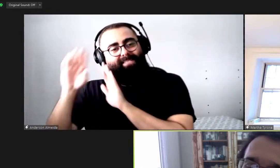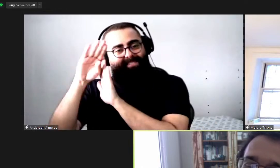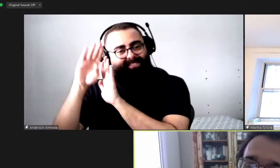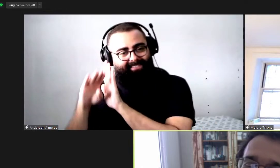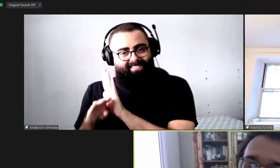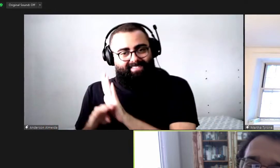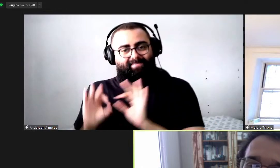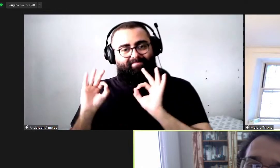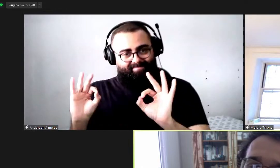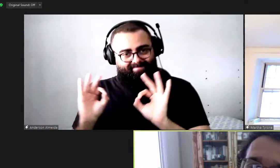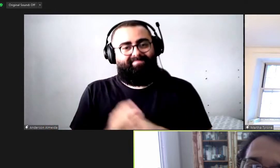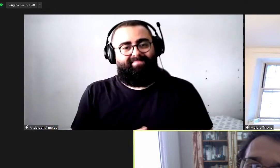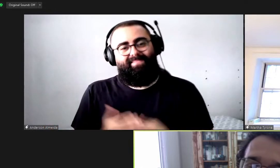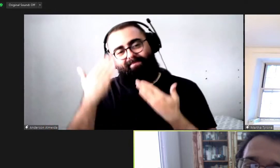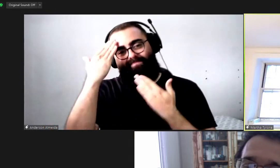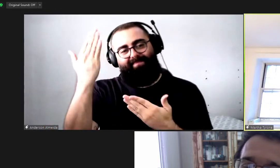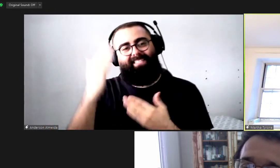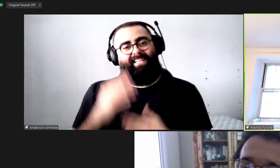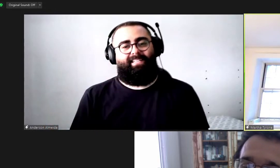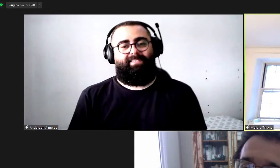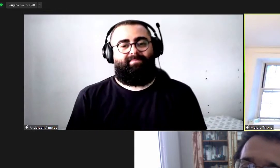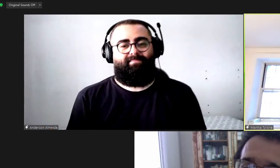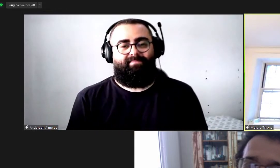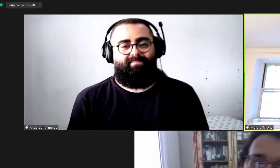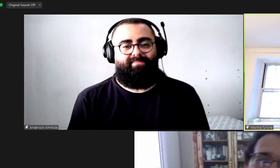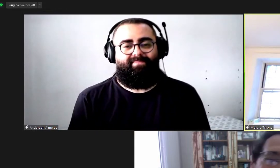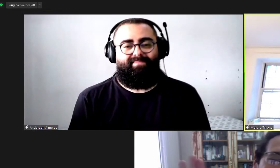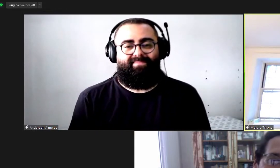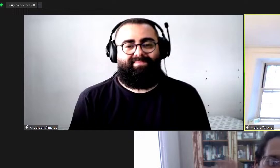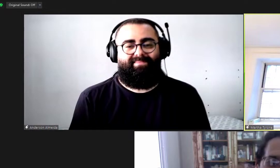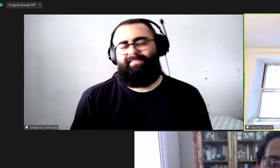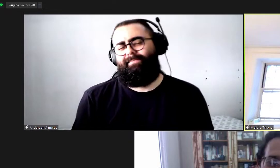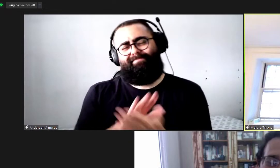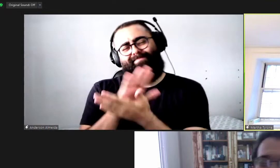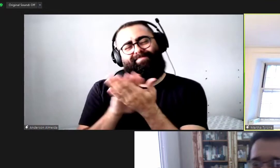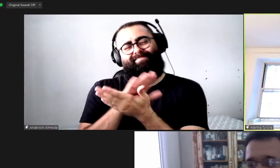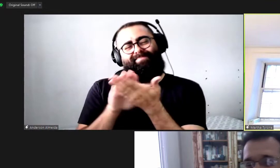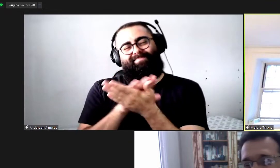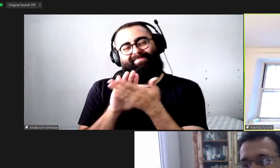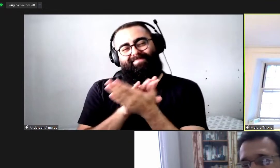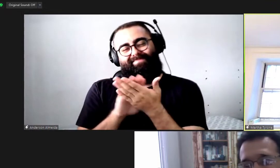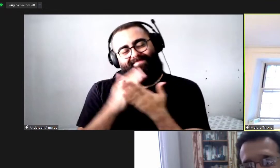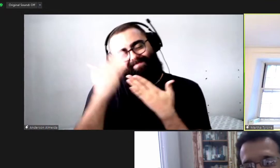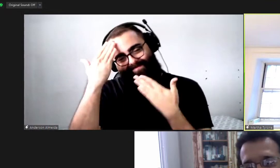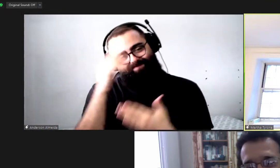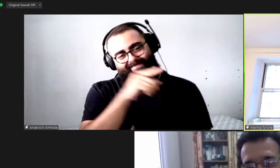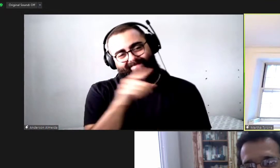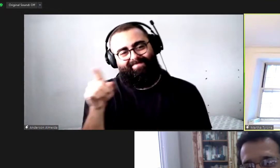conference. Thank you. Have a wonderful time. Thank you.